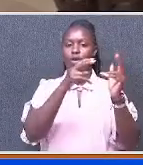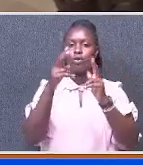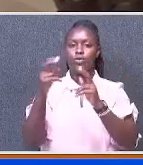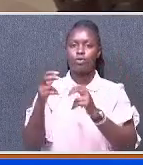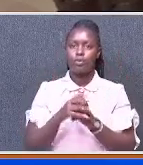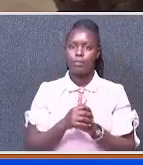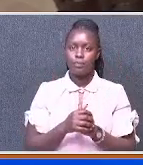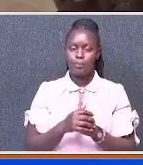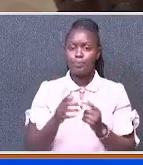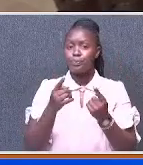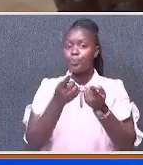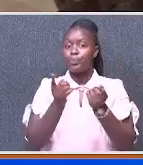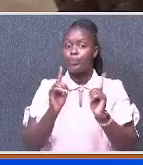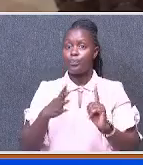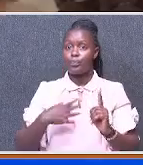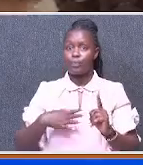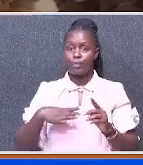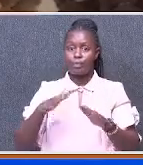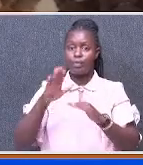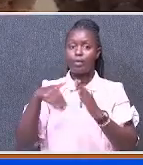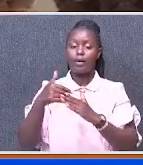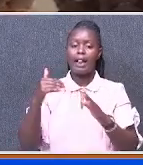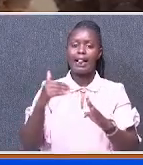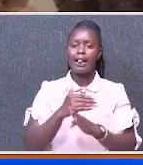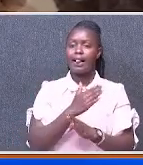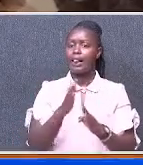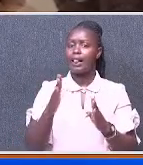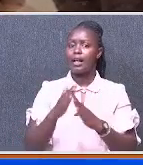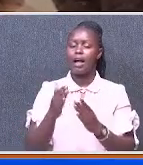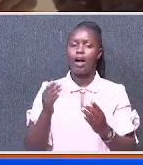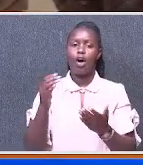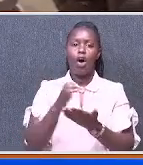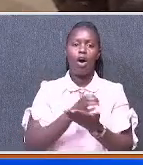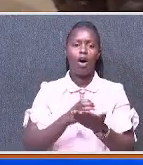Watu walikuwa nakula pesa ya watu ya kahawa, mutafuta kitu kingine ya kukula.